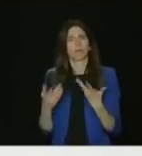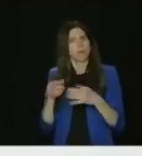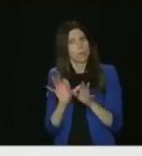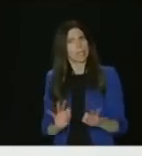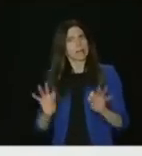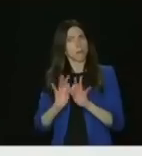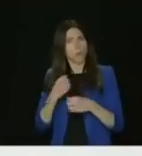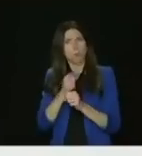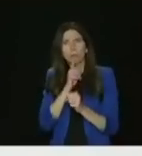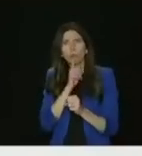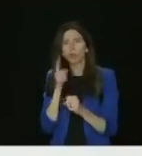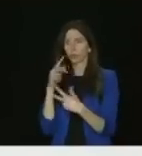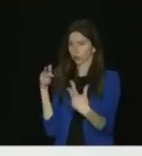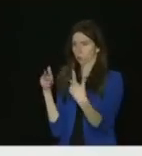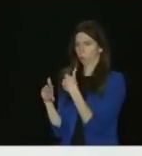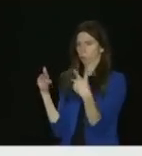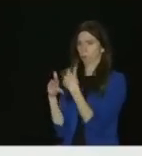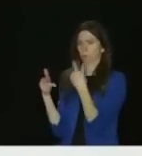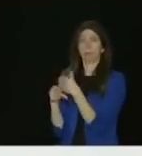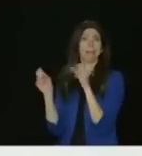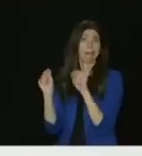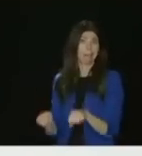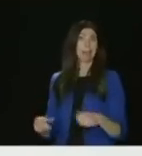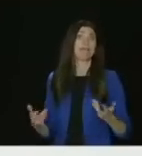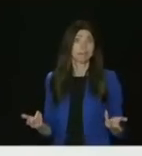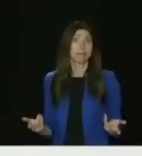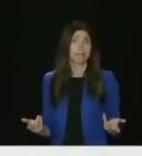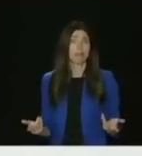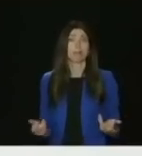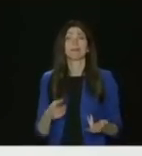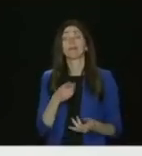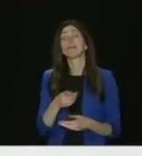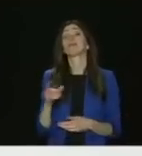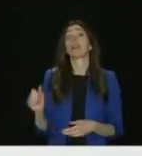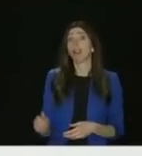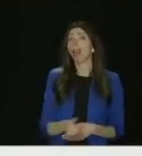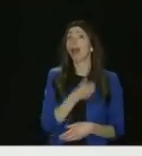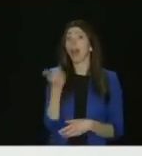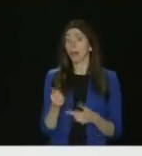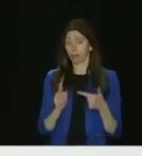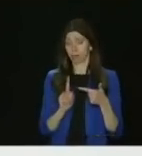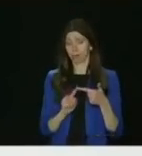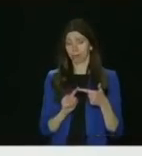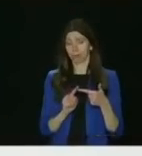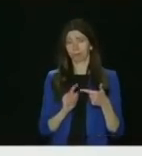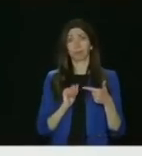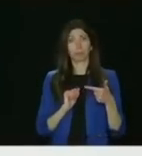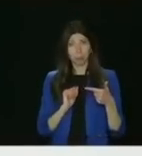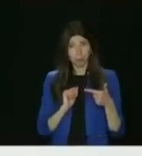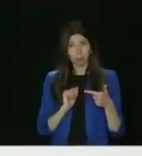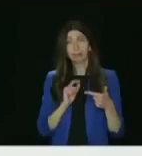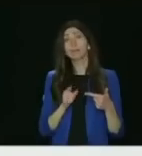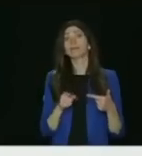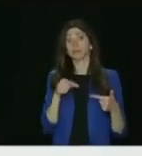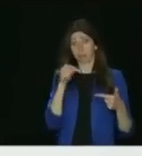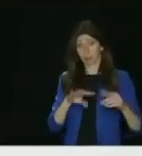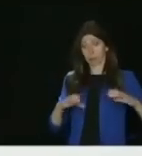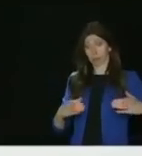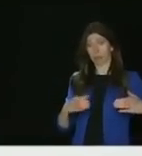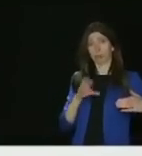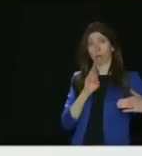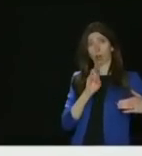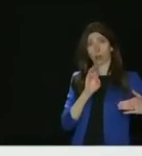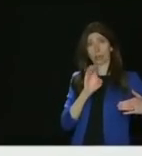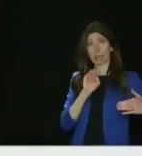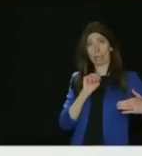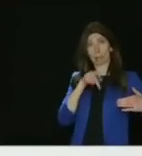move very efficiently. And in addition to that, when it comes to the relationship between the RCMP and